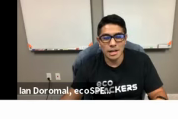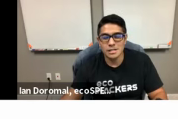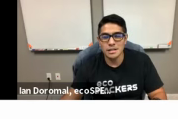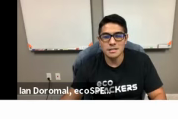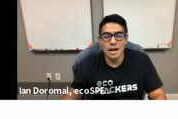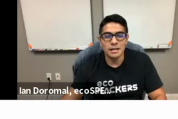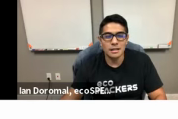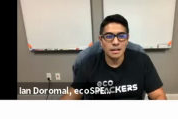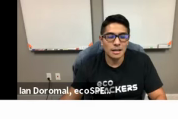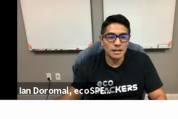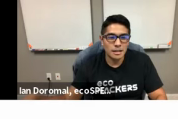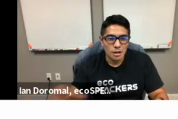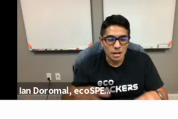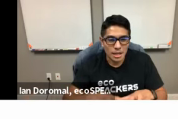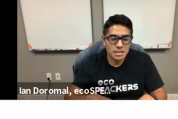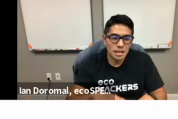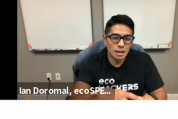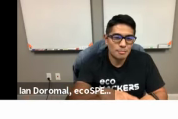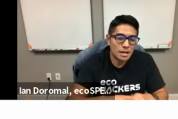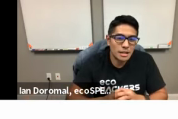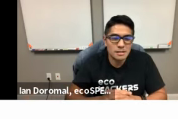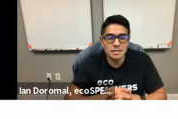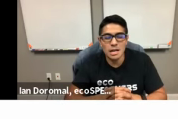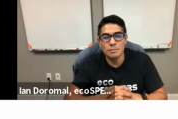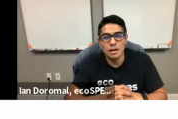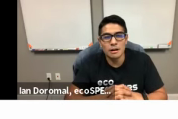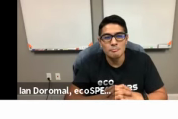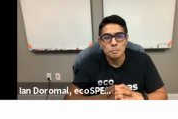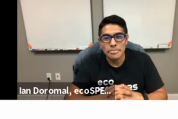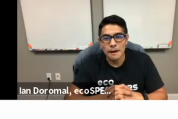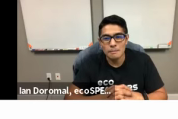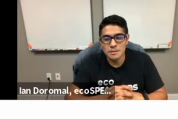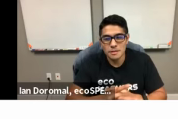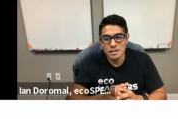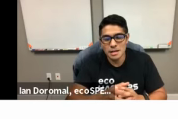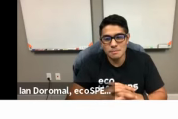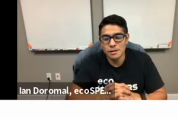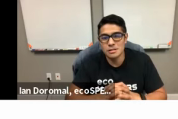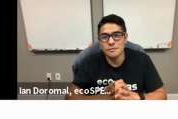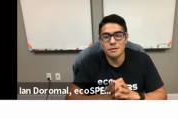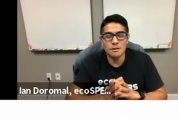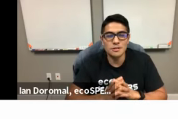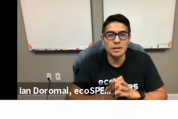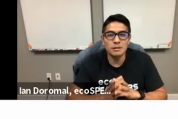with a reagent inside it, and it gets embedded into the sediment layer. So that's actually pictures of our Sweden